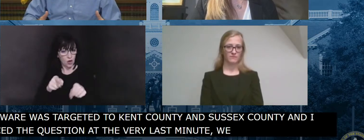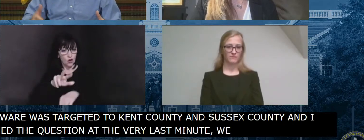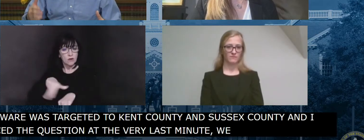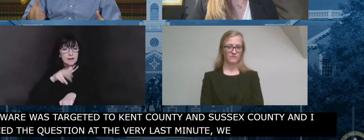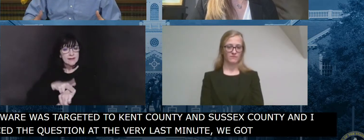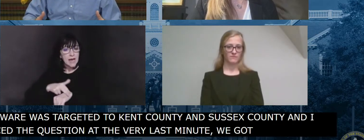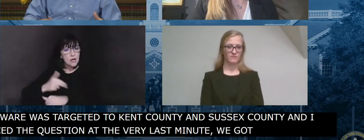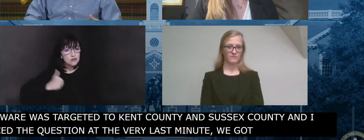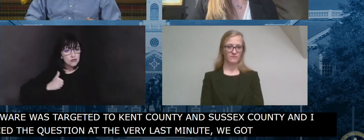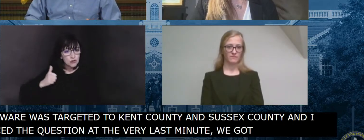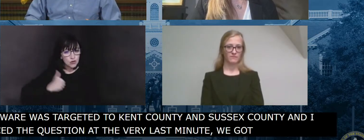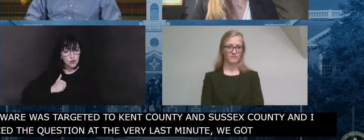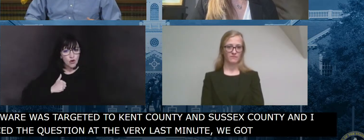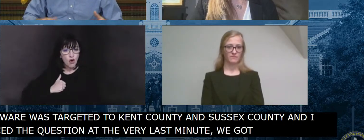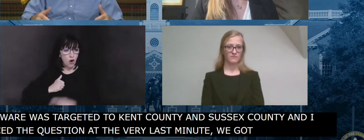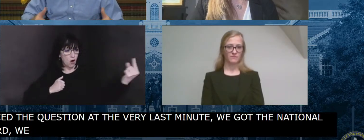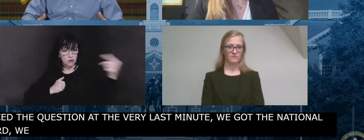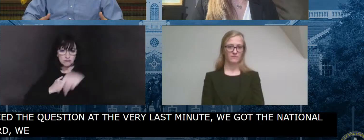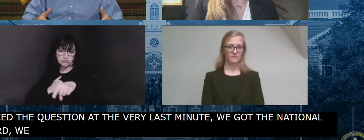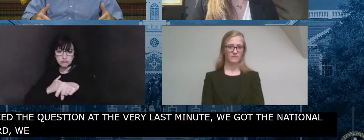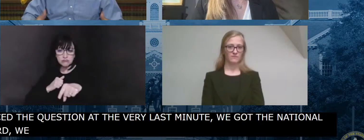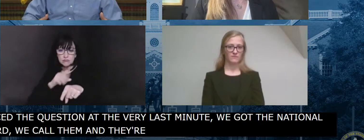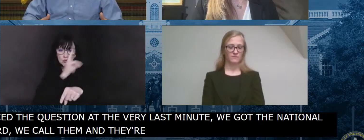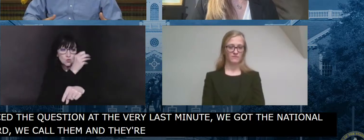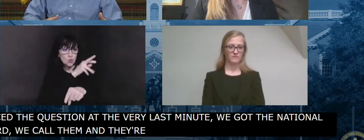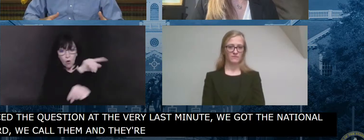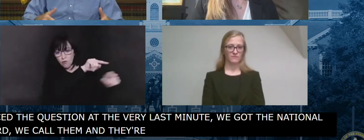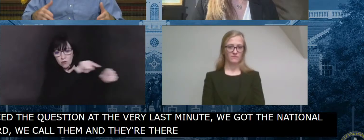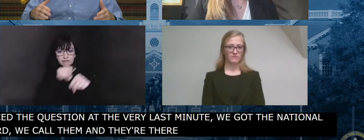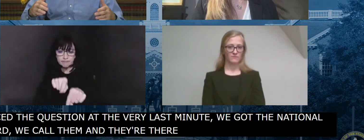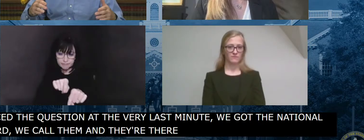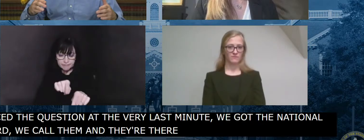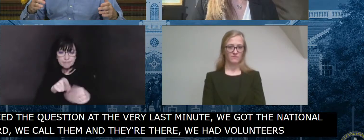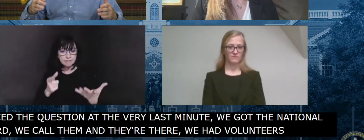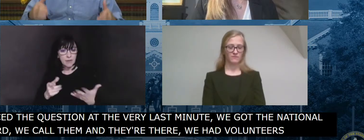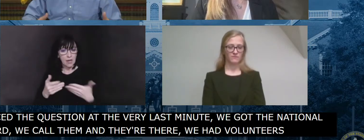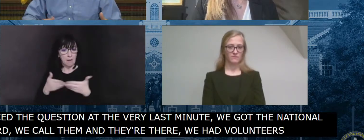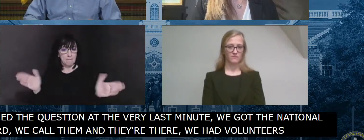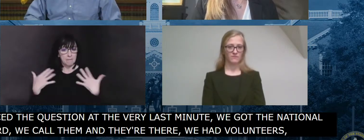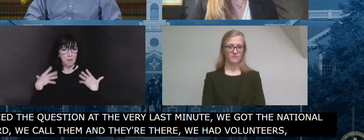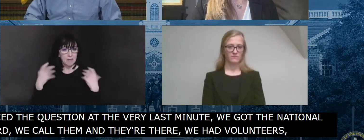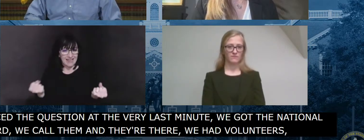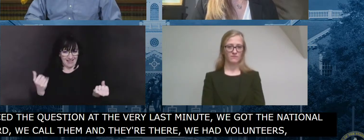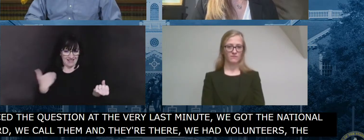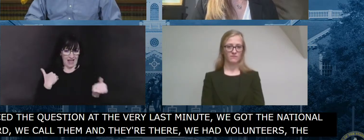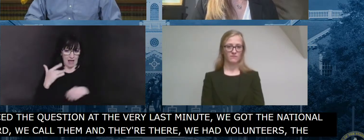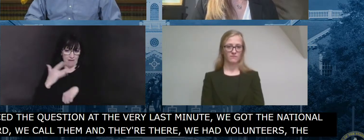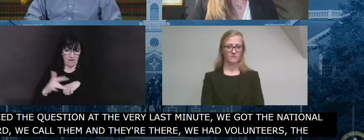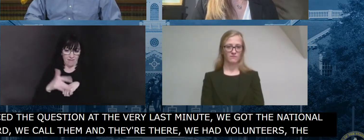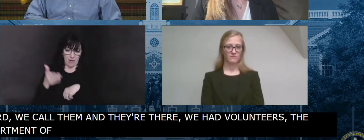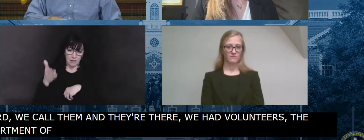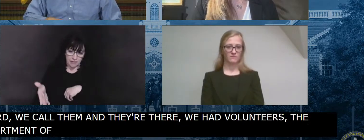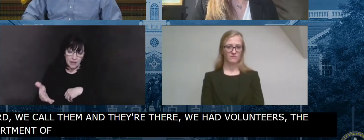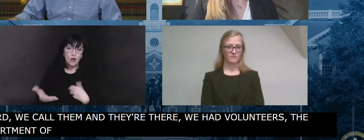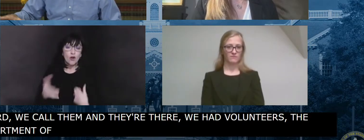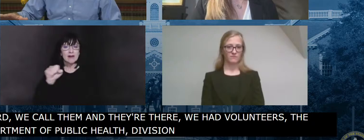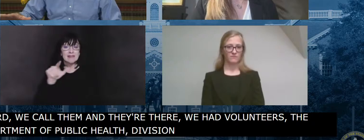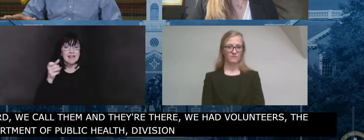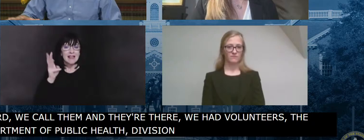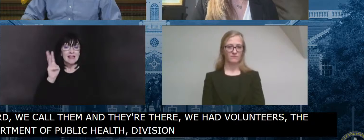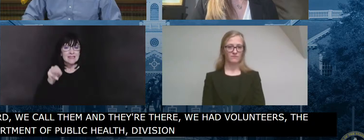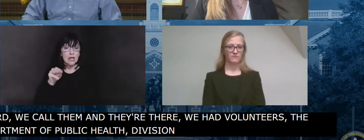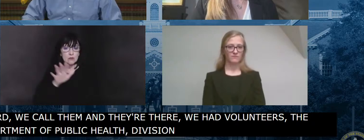men and women, they're there. And we had volunteers. We had Department of Public Health, Division of Public Health out there at Sleazy Adams School. We got